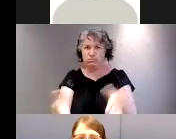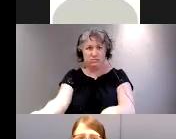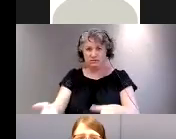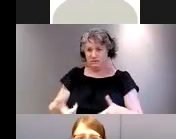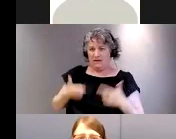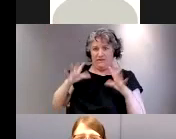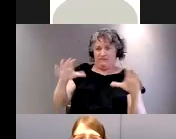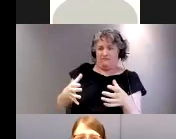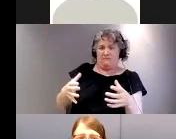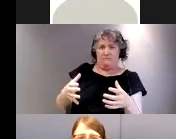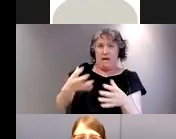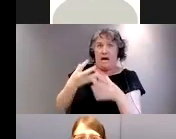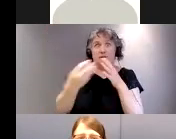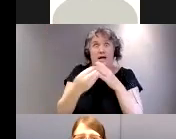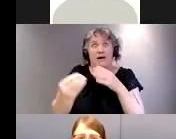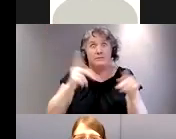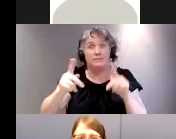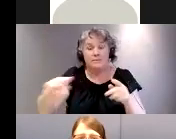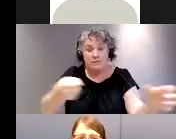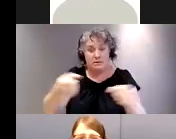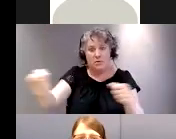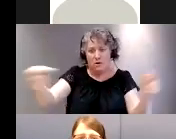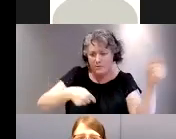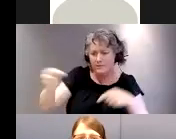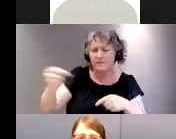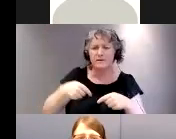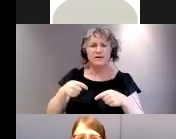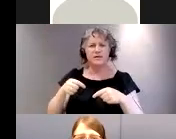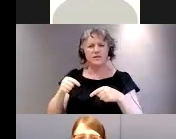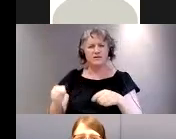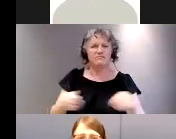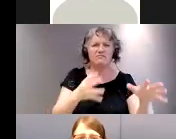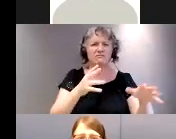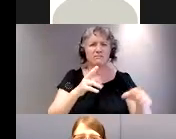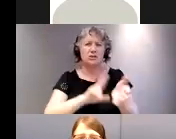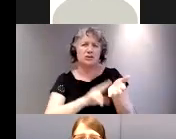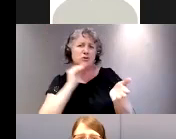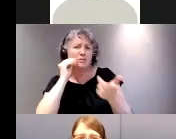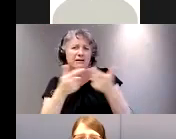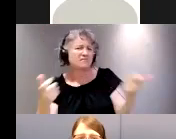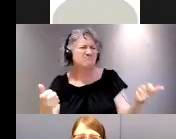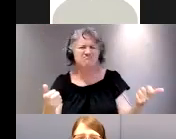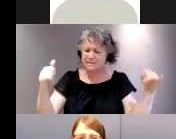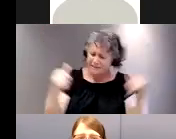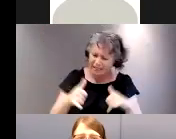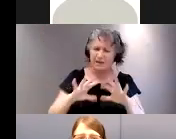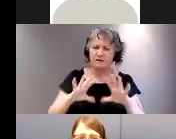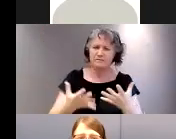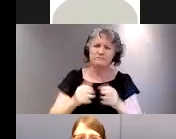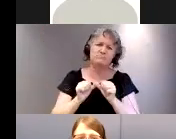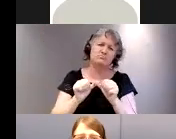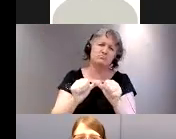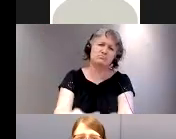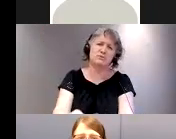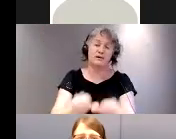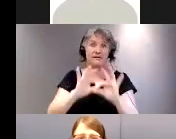didn't bring outsiders in, right? And you still kind of have that culture. Why would you bring an outsider in as an elder mediator into what is a family